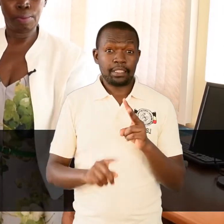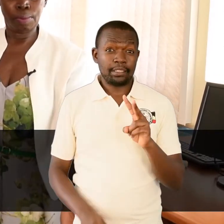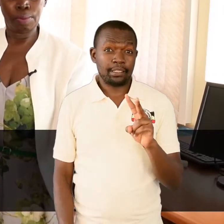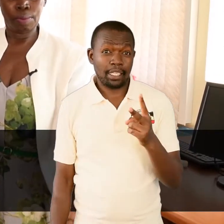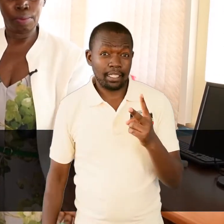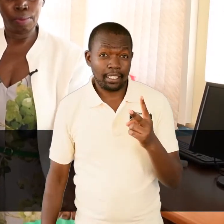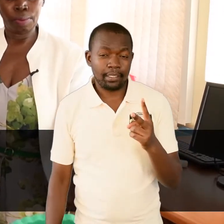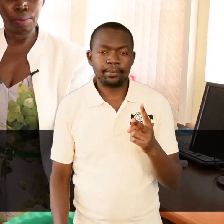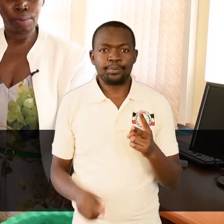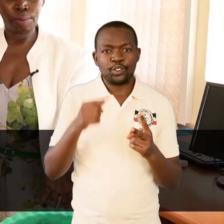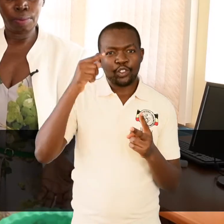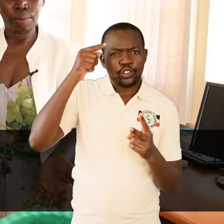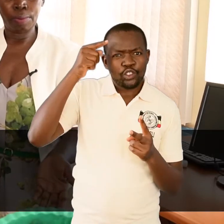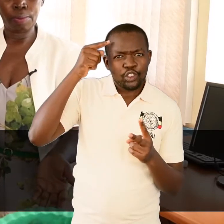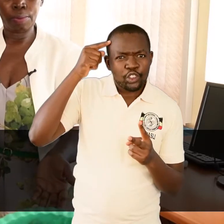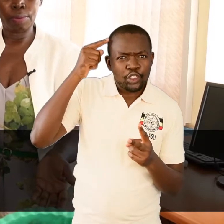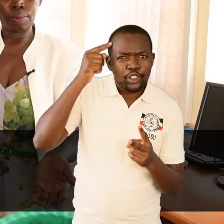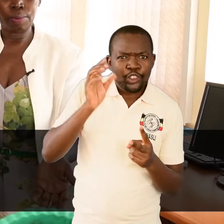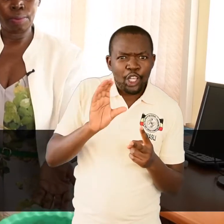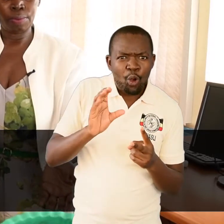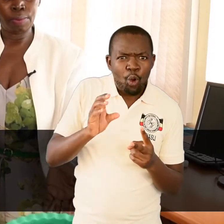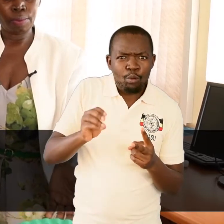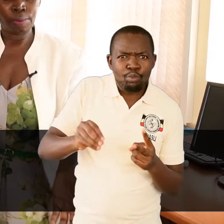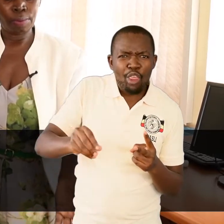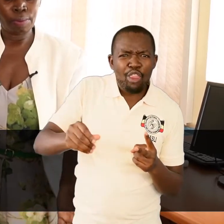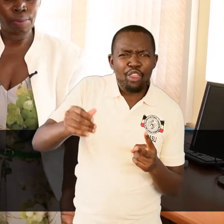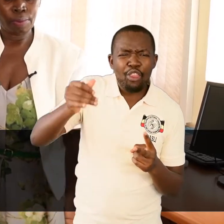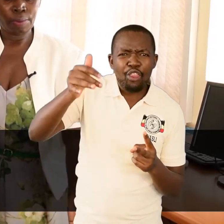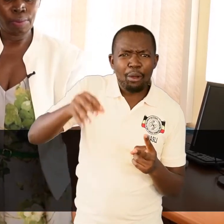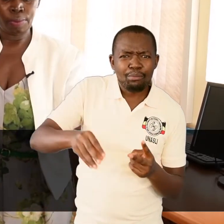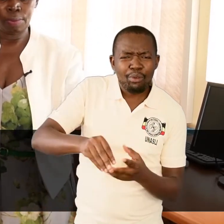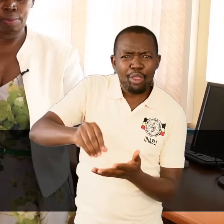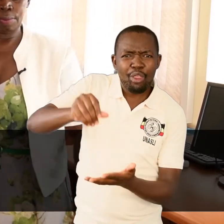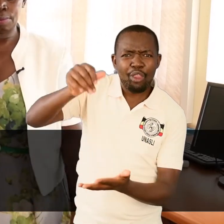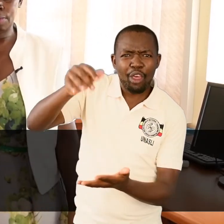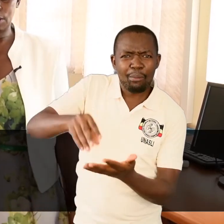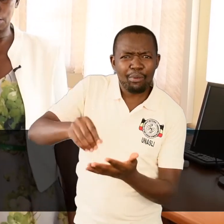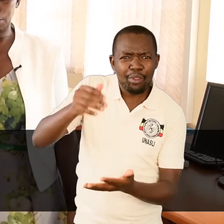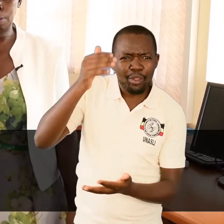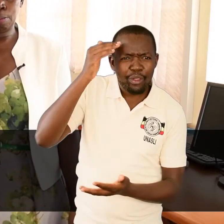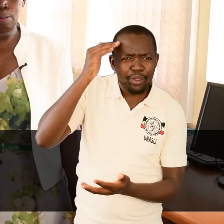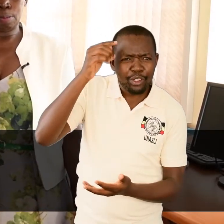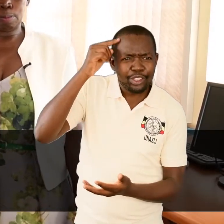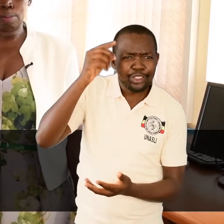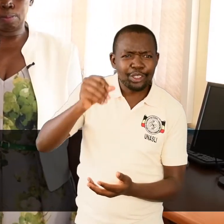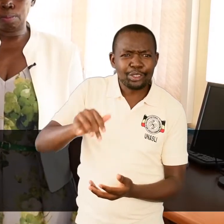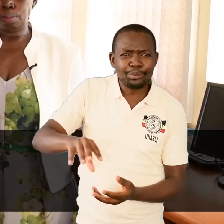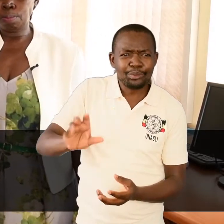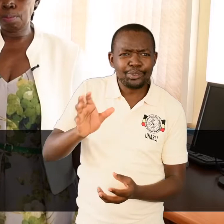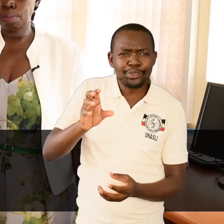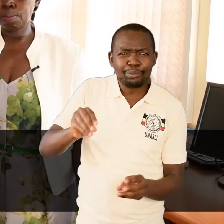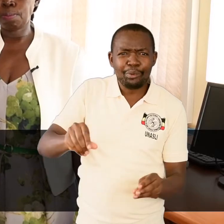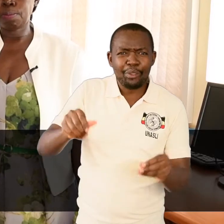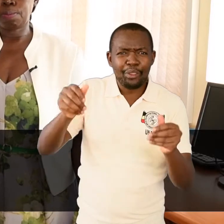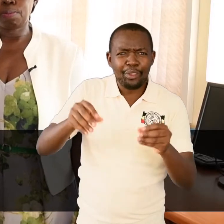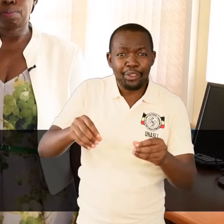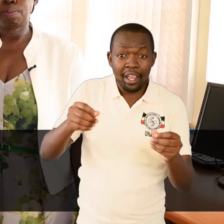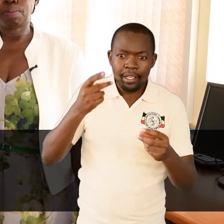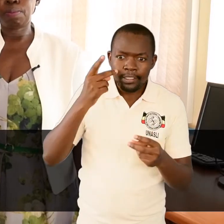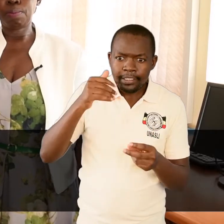charcoal dust. We all know what charcoal dust is. Check in that cavera where you keep your